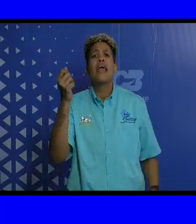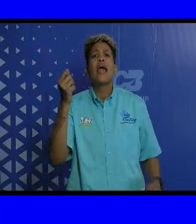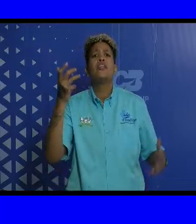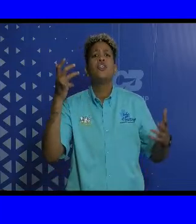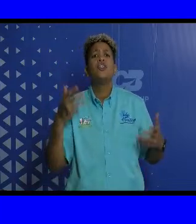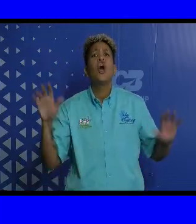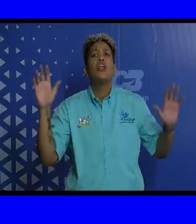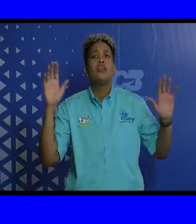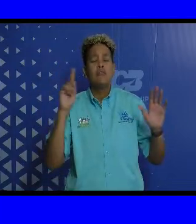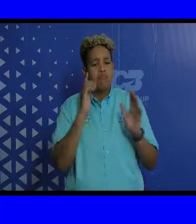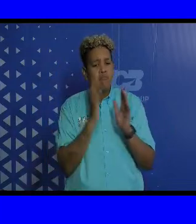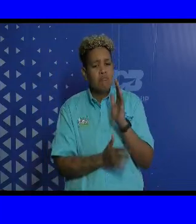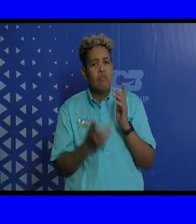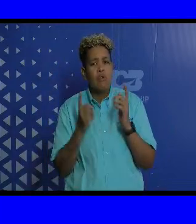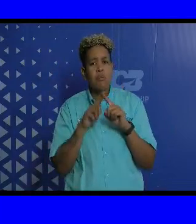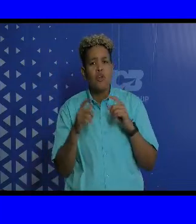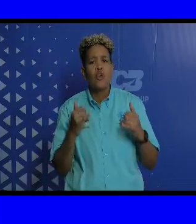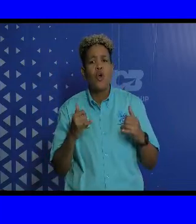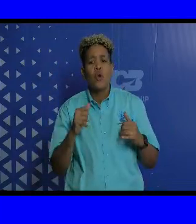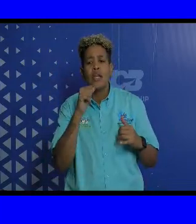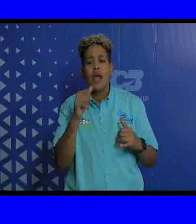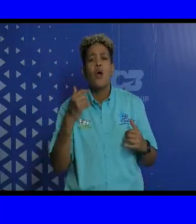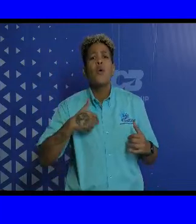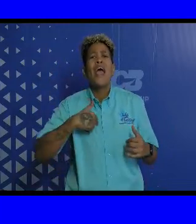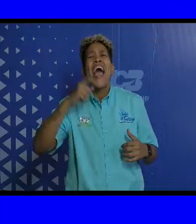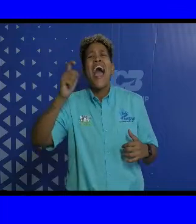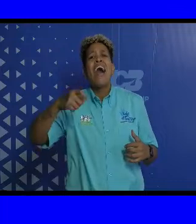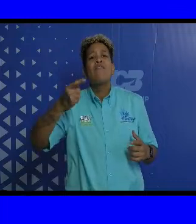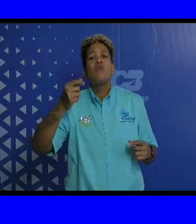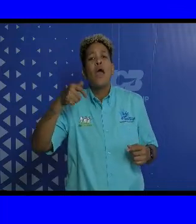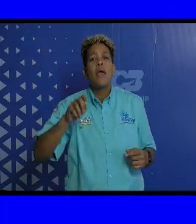done, but it's now not that we had to do